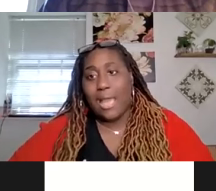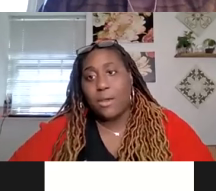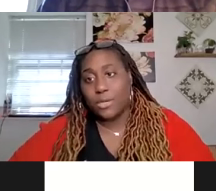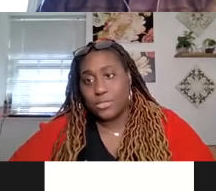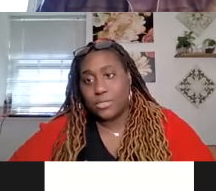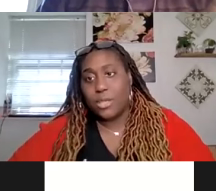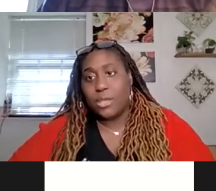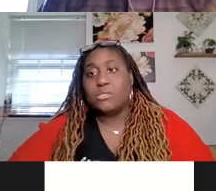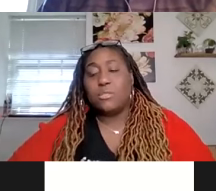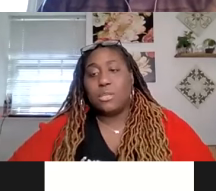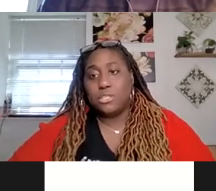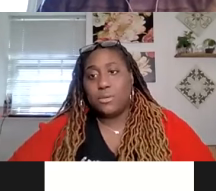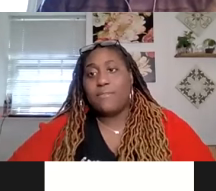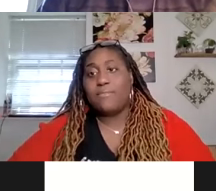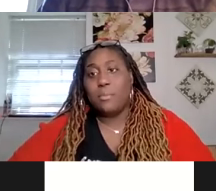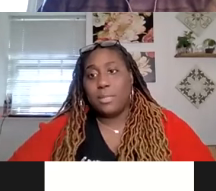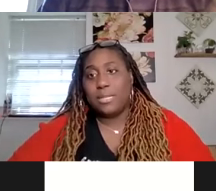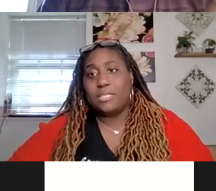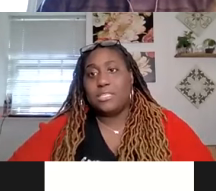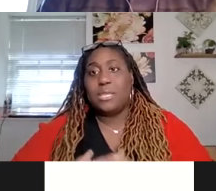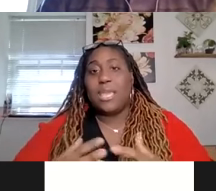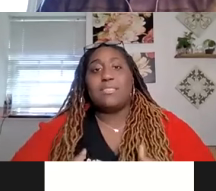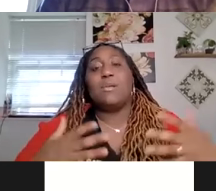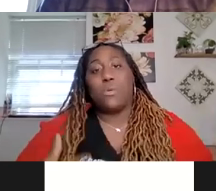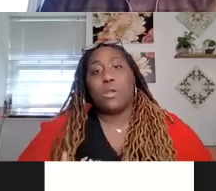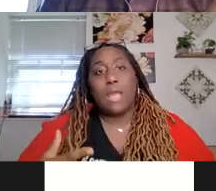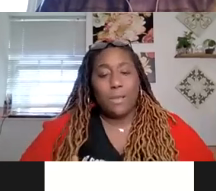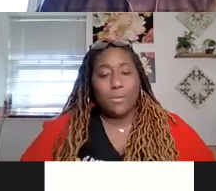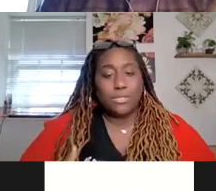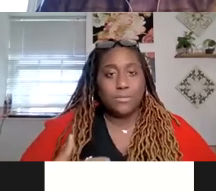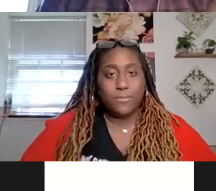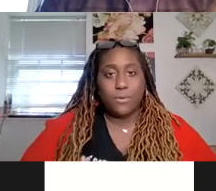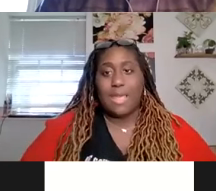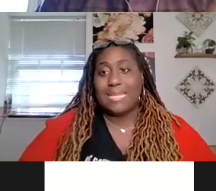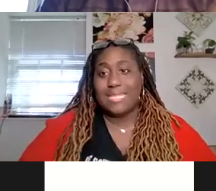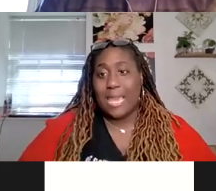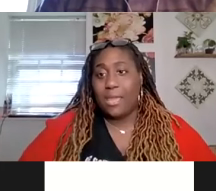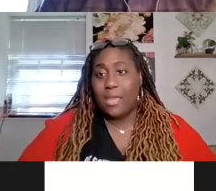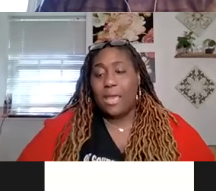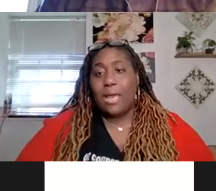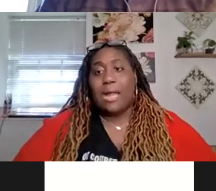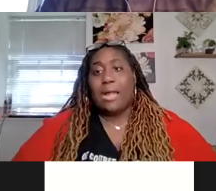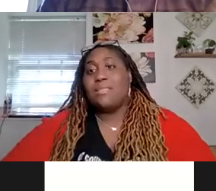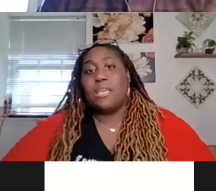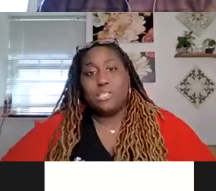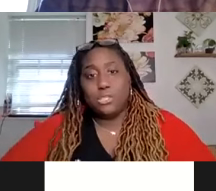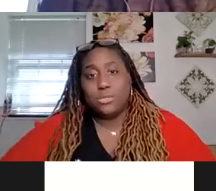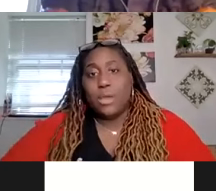participation hours. So they do have the ability to get their work hours for that day.